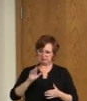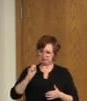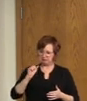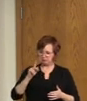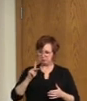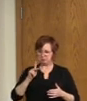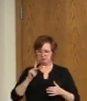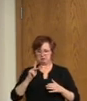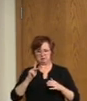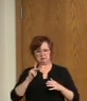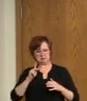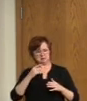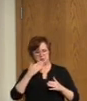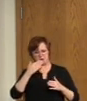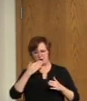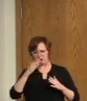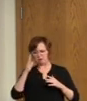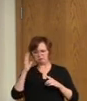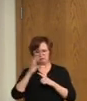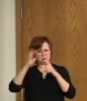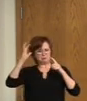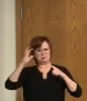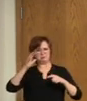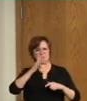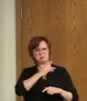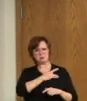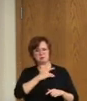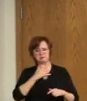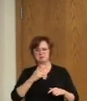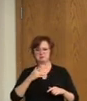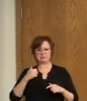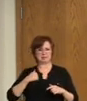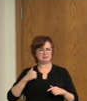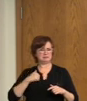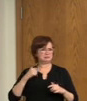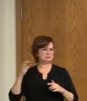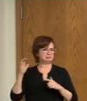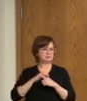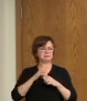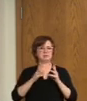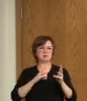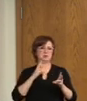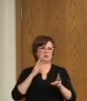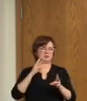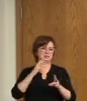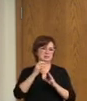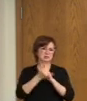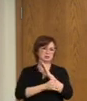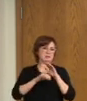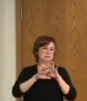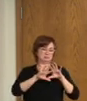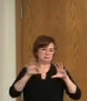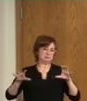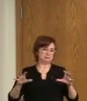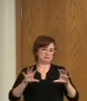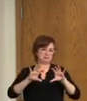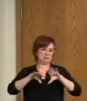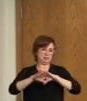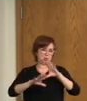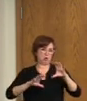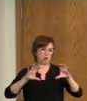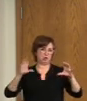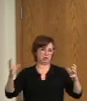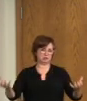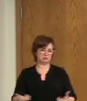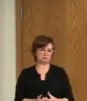will get better, and we will get through this together. Dr. Shahab? Thank you, Minister.